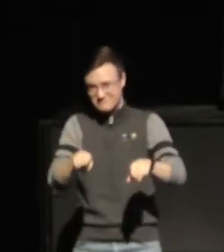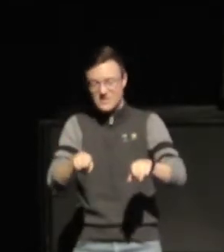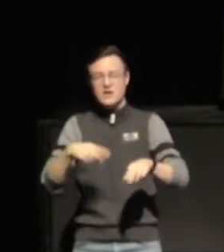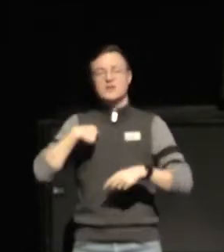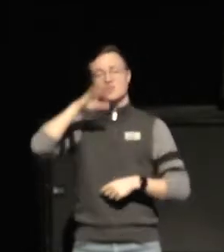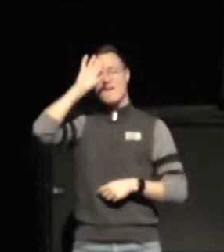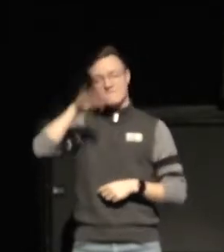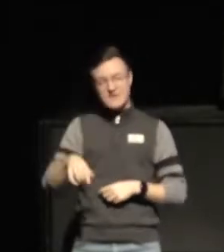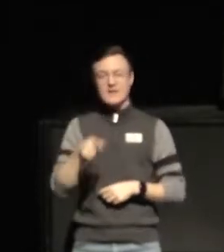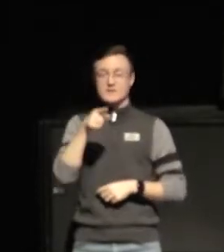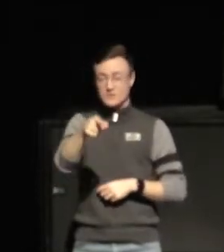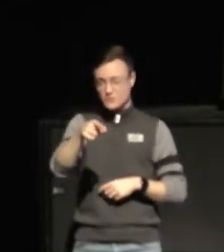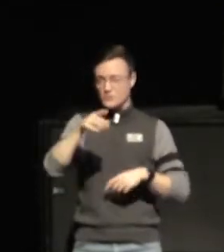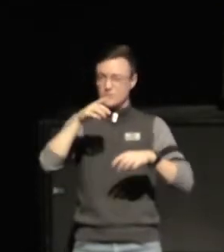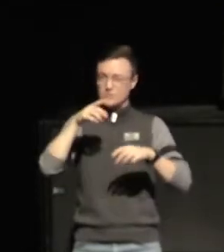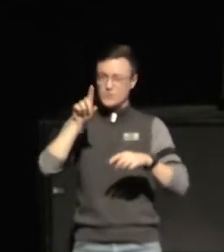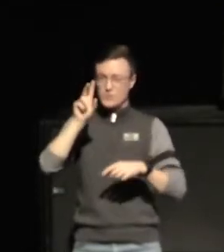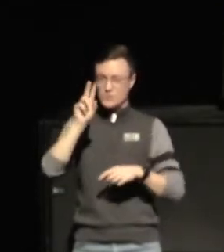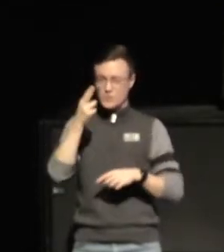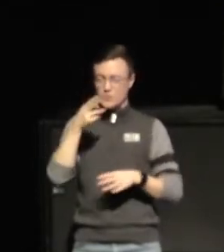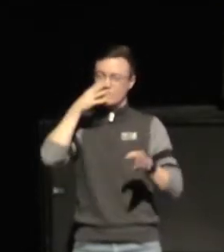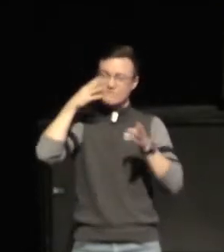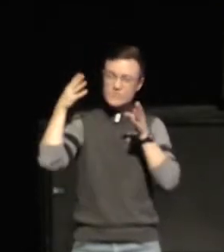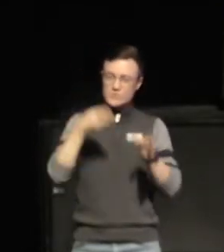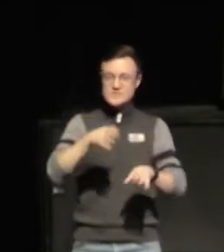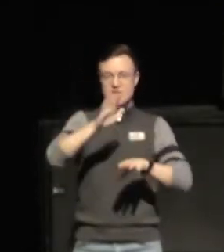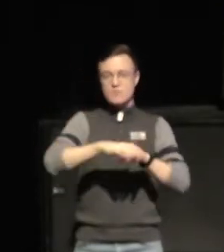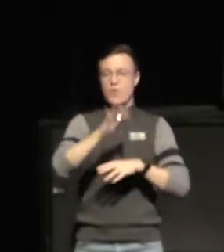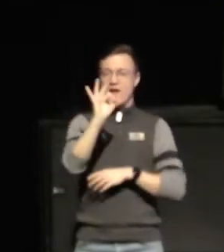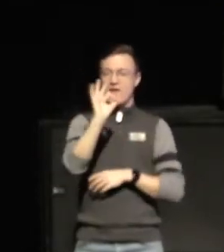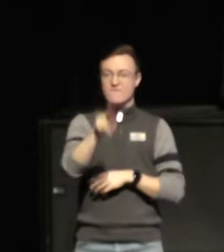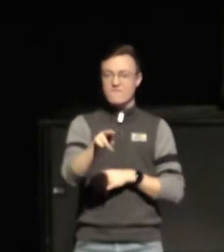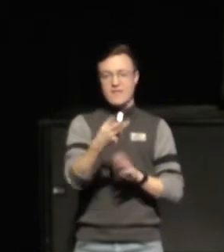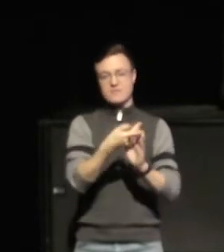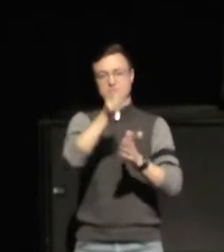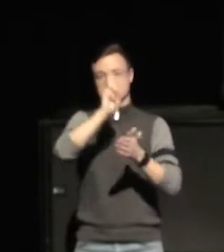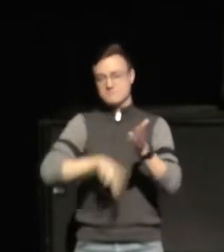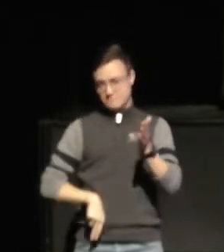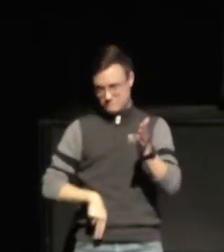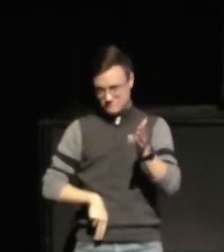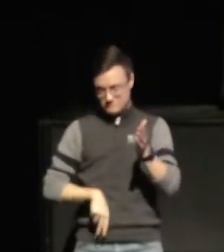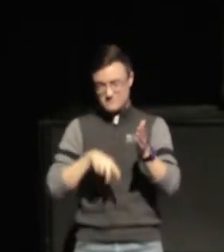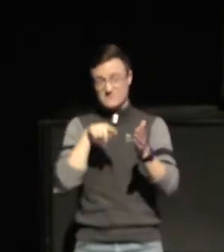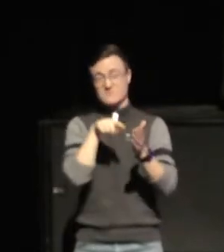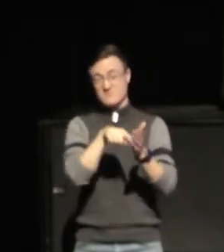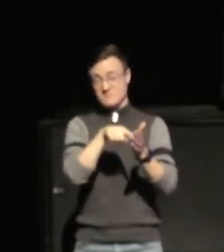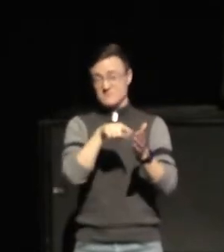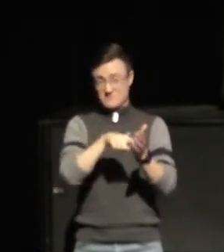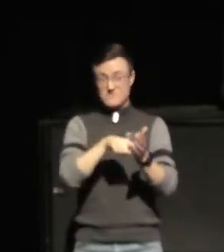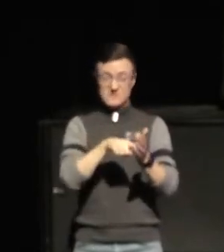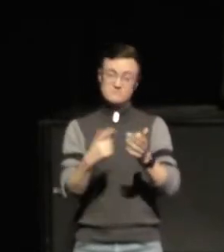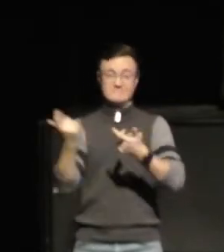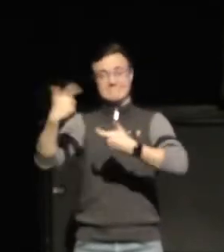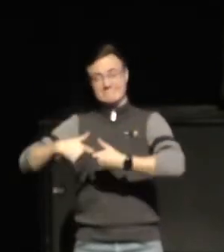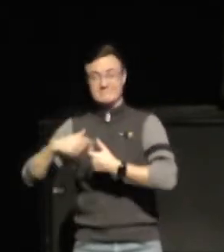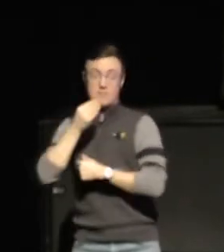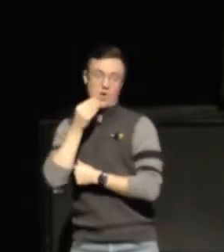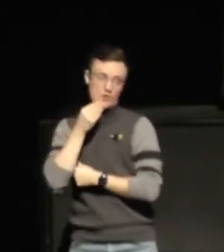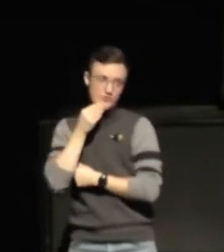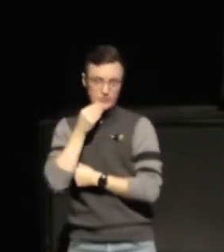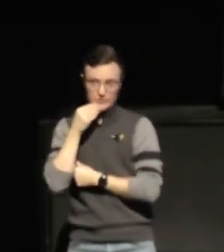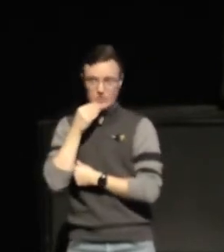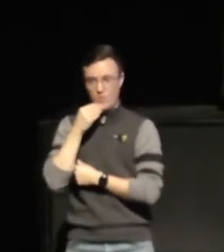now on that UN declaration that has much connections to what we're talking about right